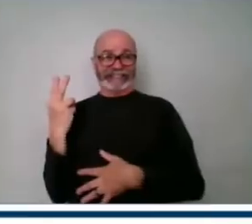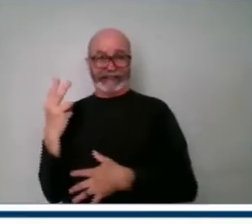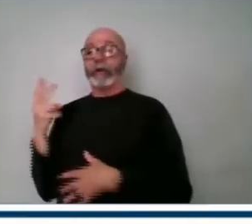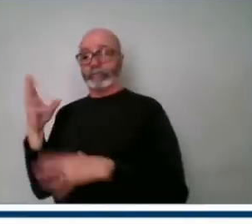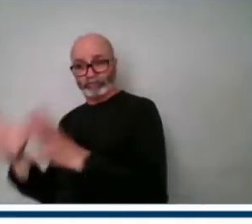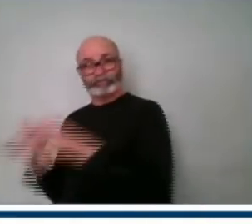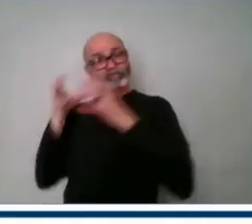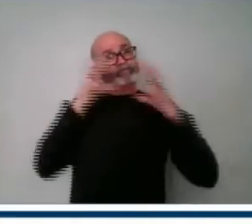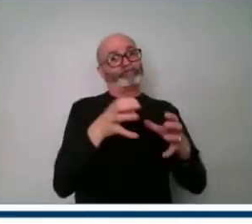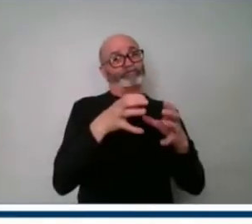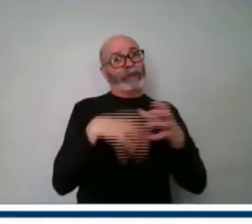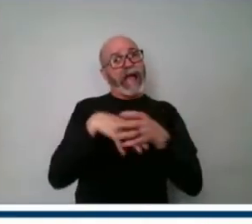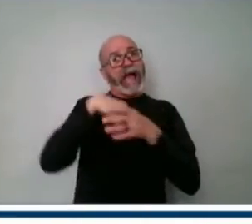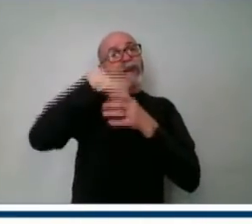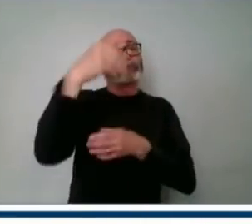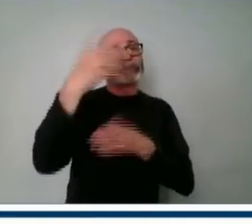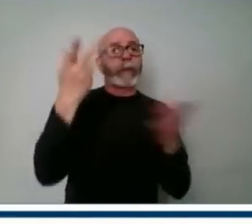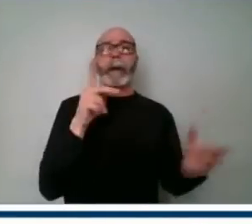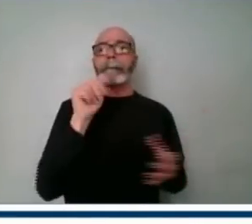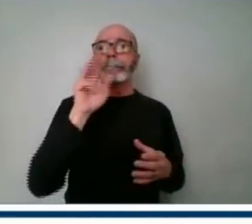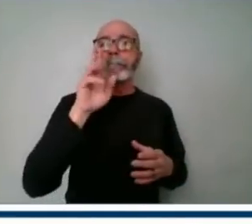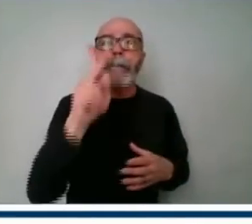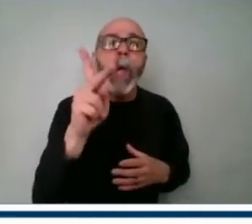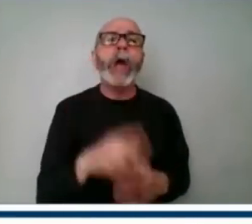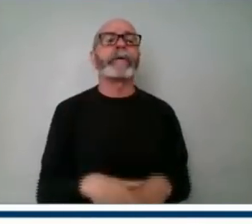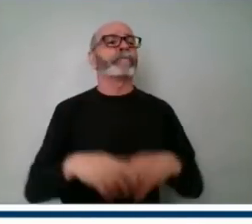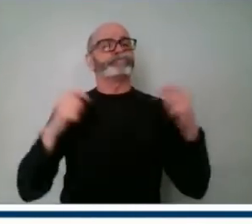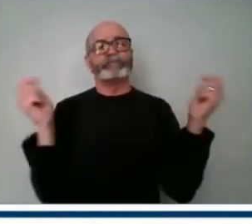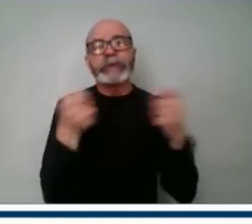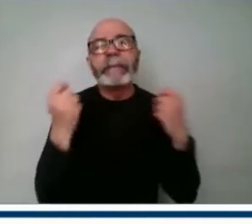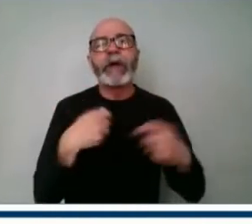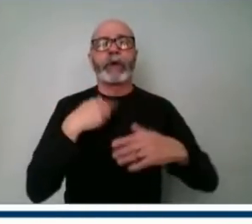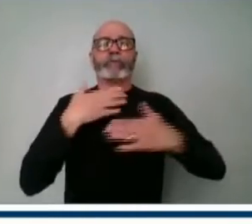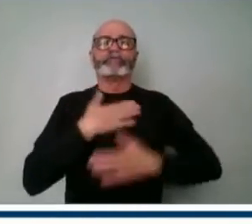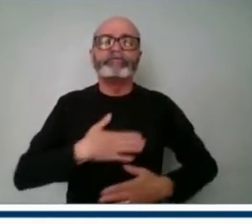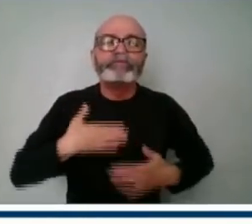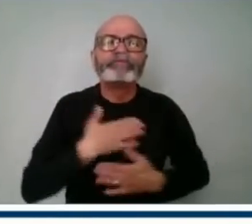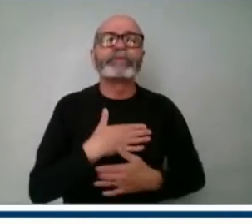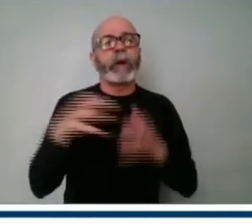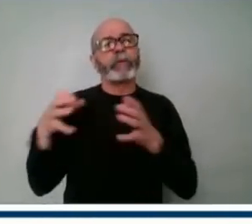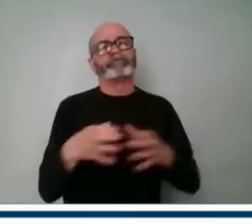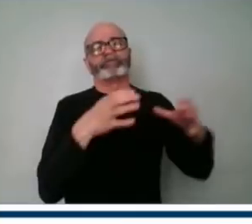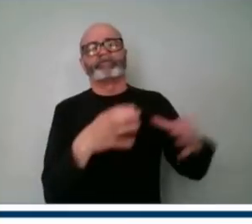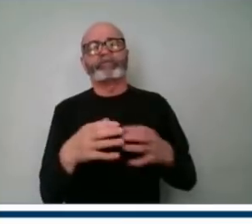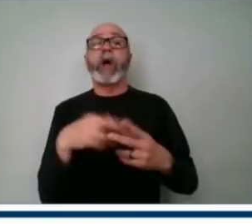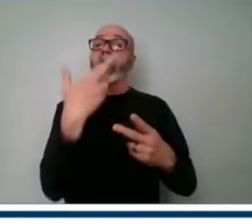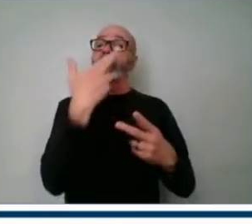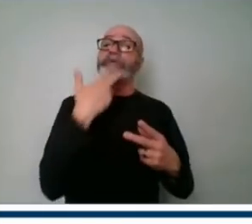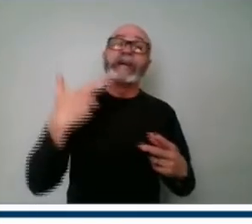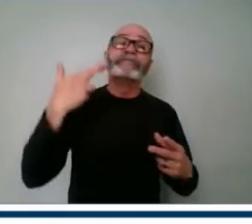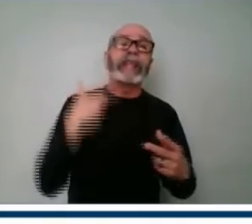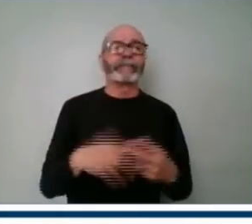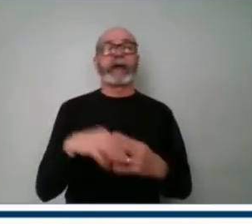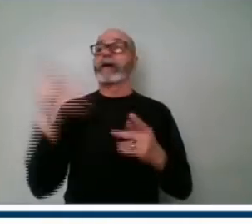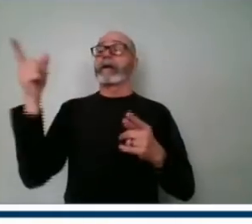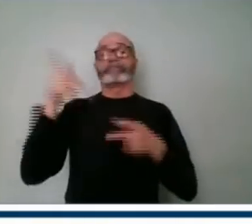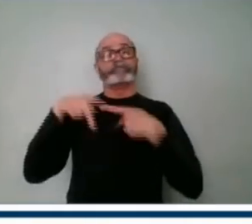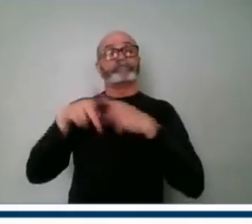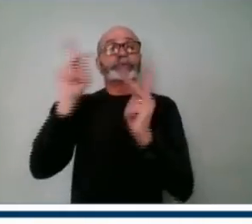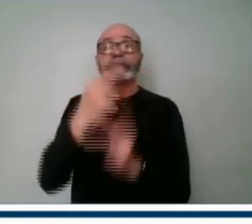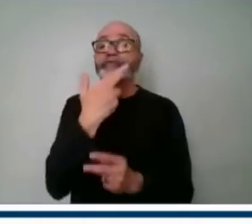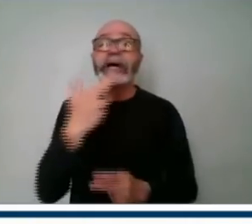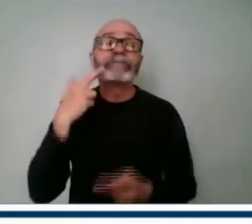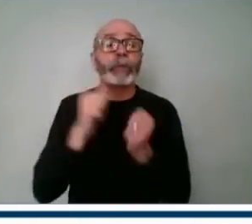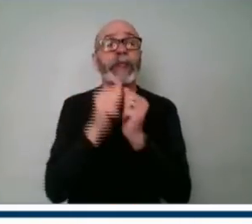We're also saying that now restaurants and licensed establishments can now continue seated service for